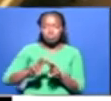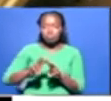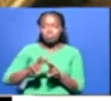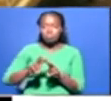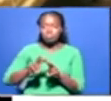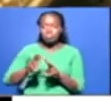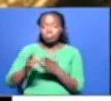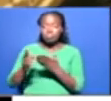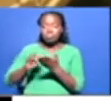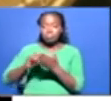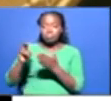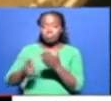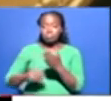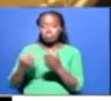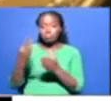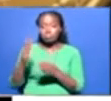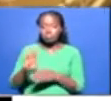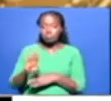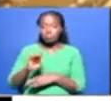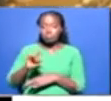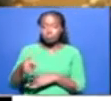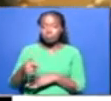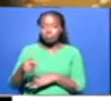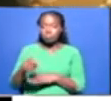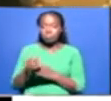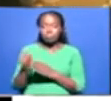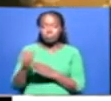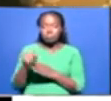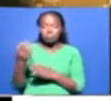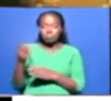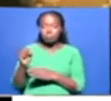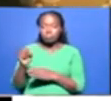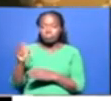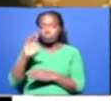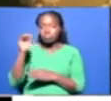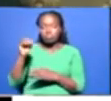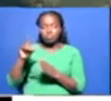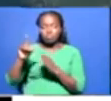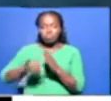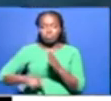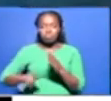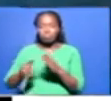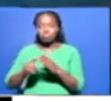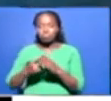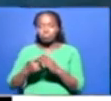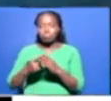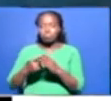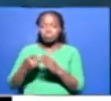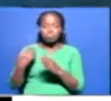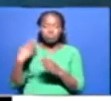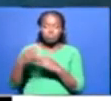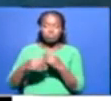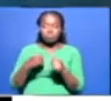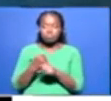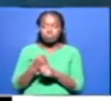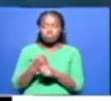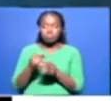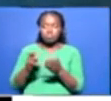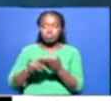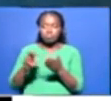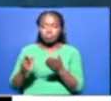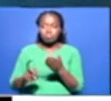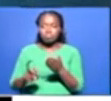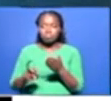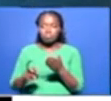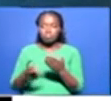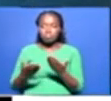below $34,000, which is 50% lower since its peak in November last year. The slide in the value of digital